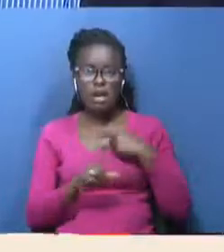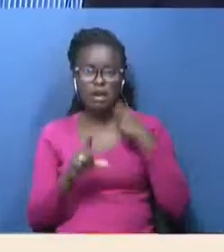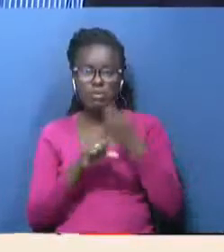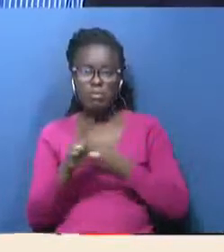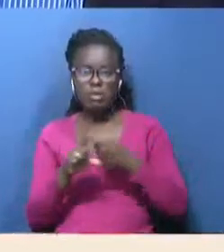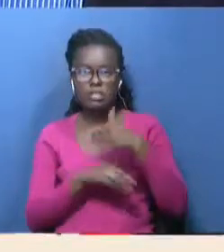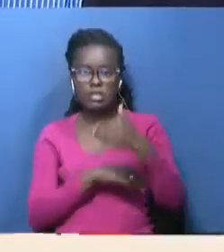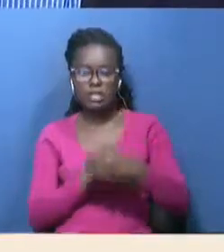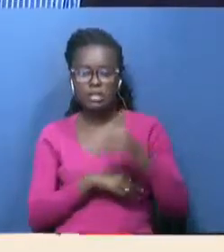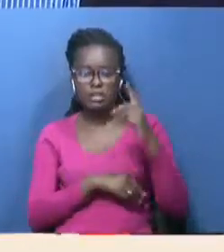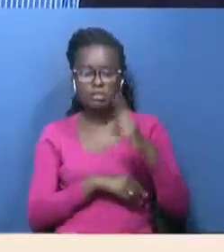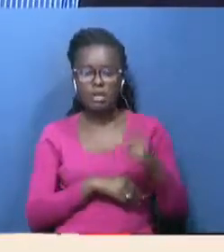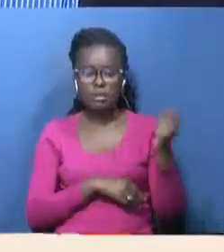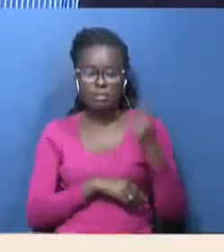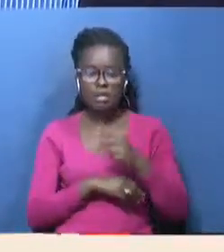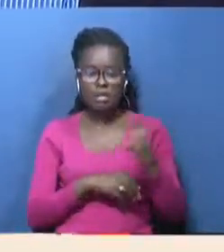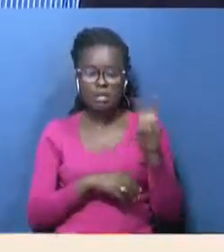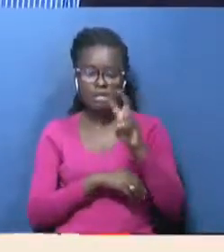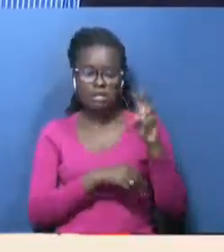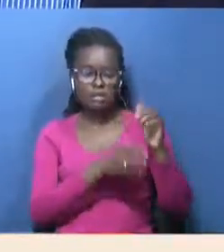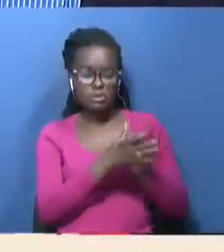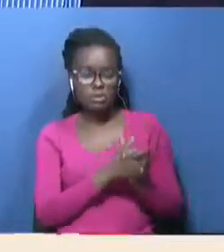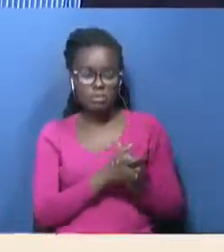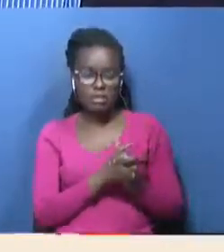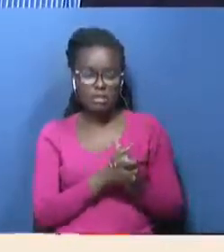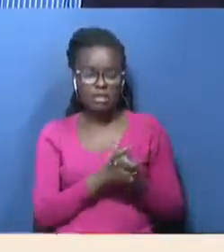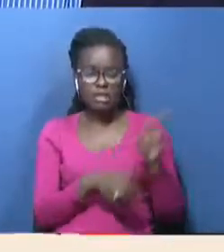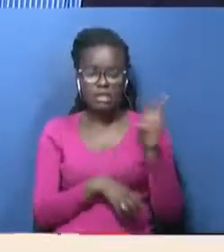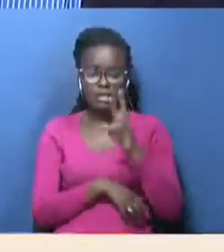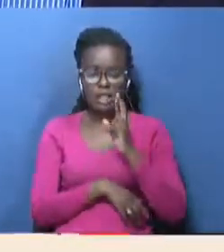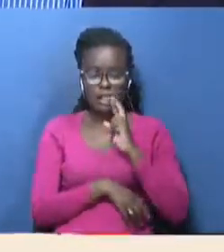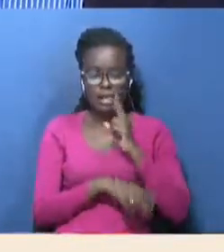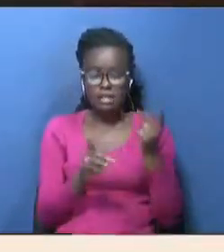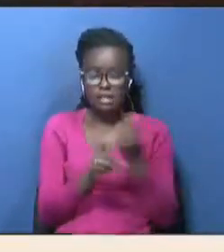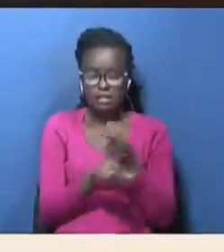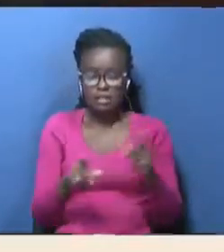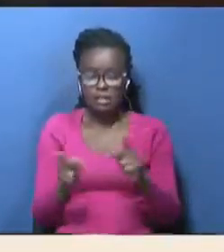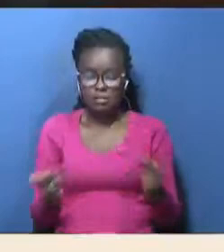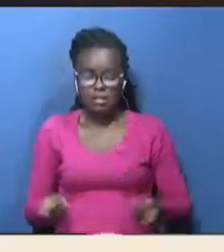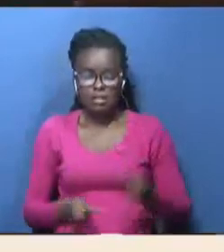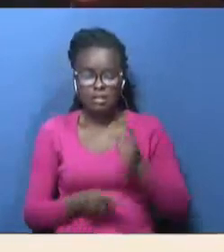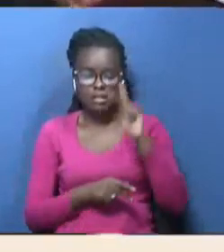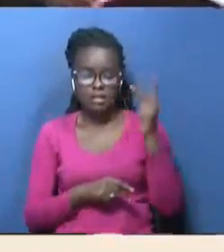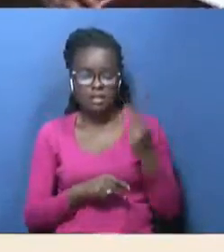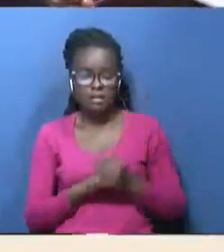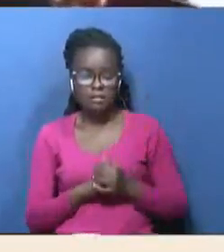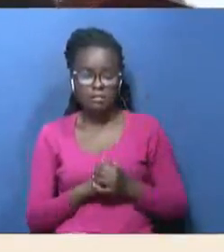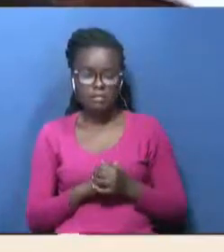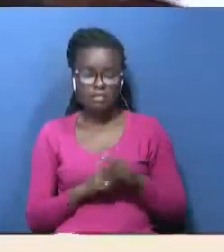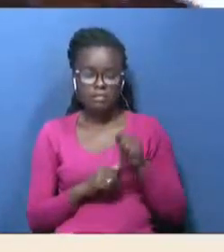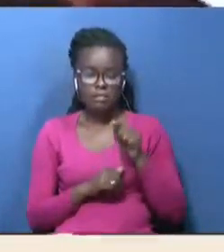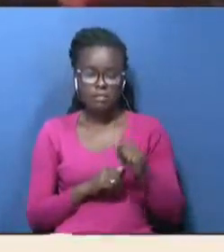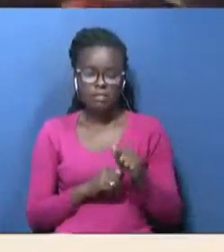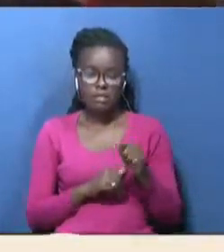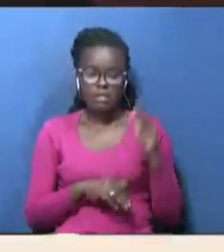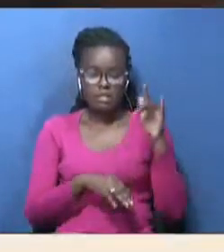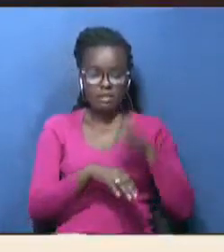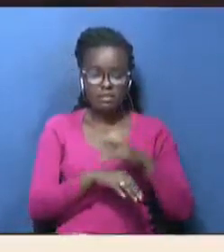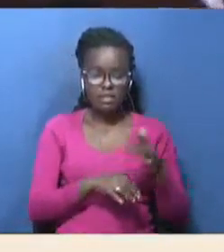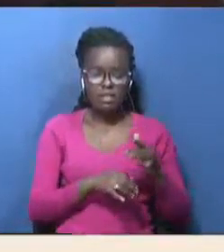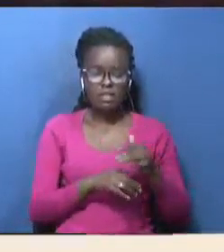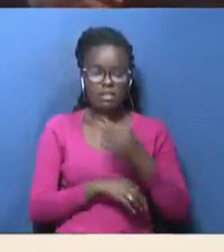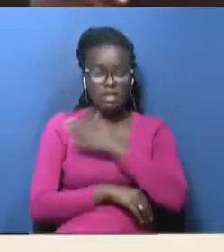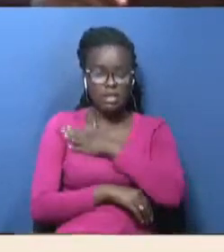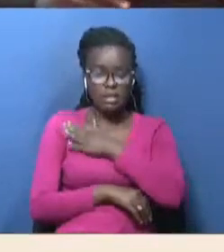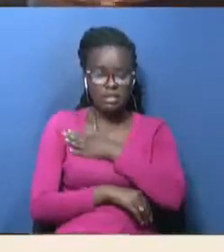the next 1 month, you will see Jubilee, you will see red in every part of the Republic of Kenya. Ũndũ ũyũ ũkĩoneka gũkorwo ũgũmĩire nginya ngwatanĩro ya